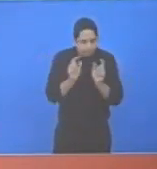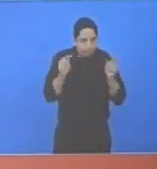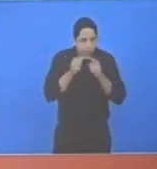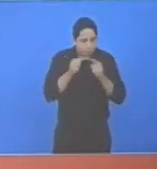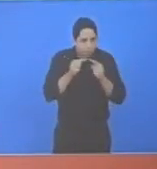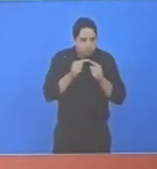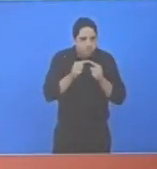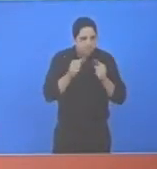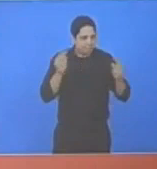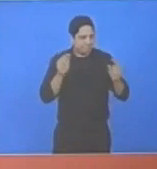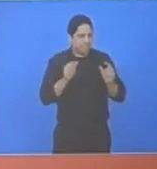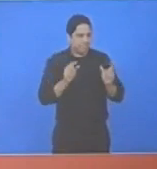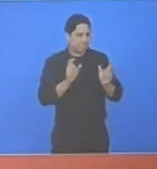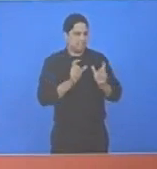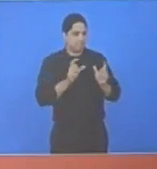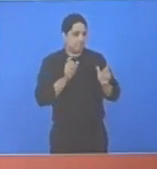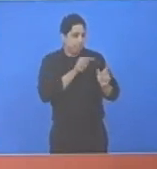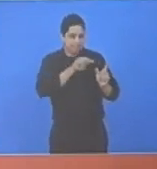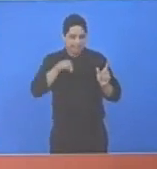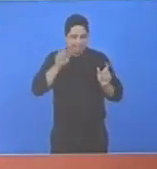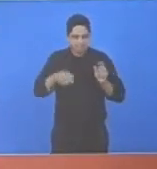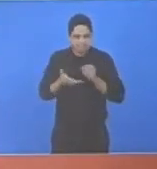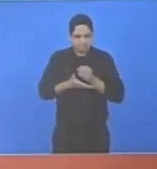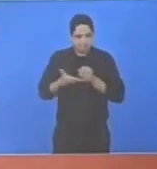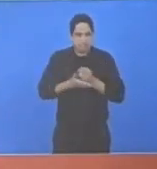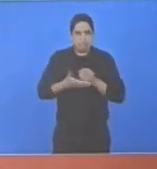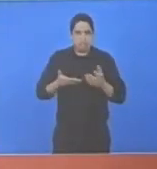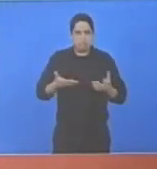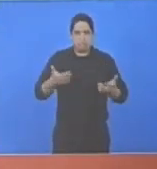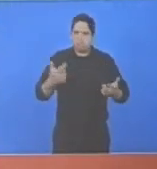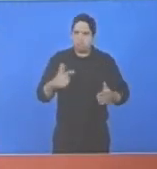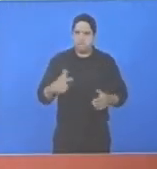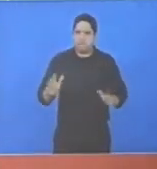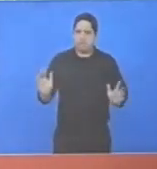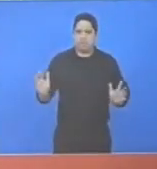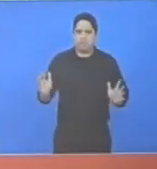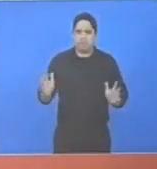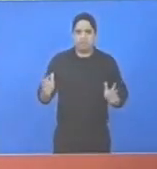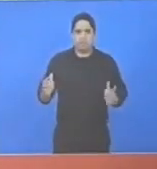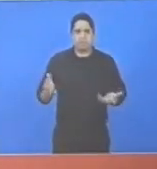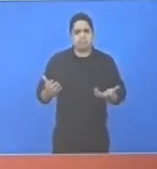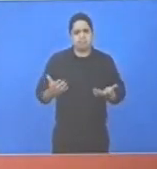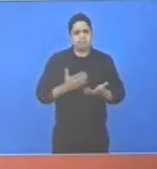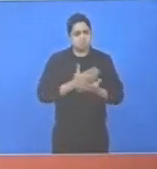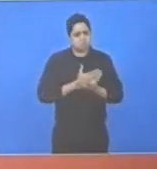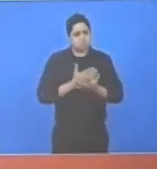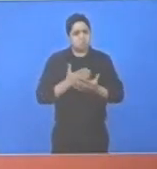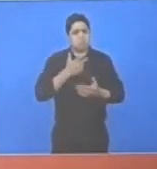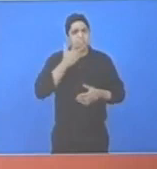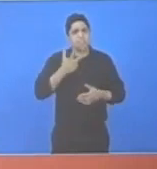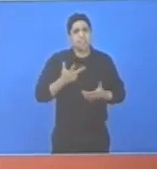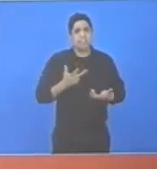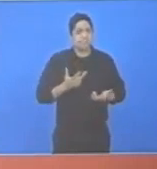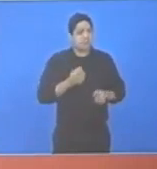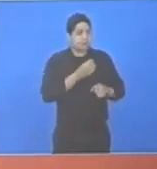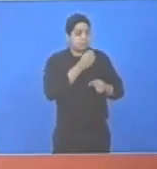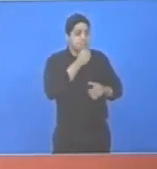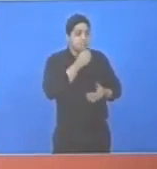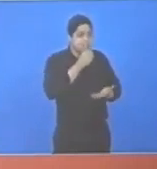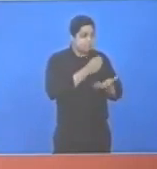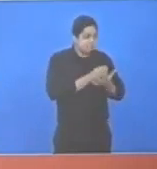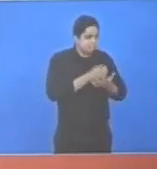is finished, has finished. What happened is when you, sometimes when you find a revelation, it points